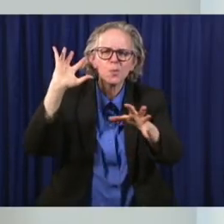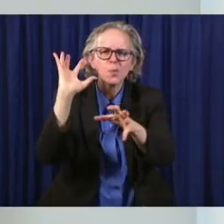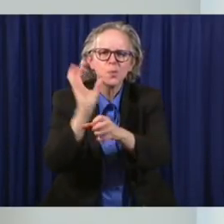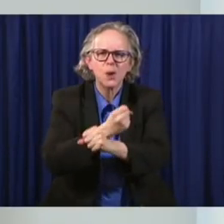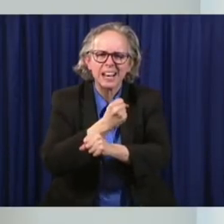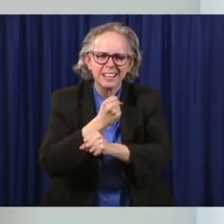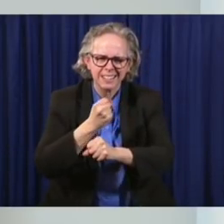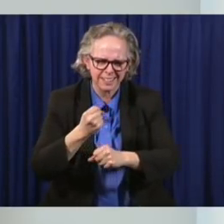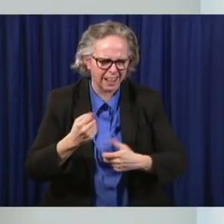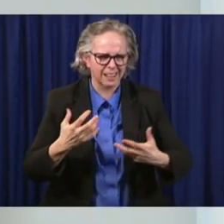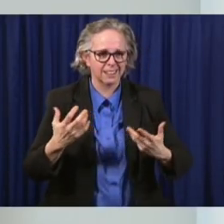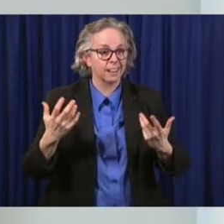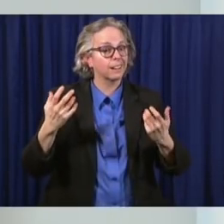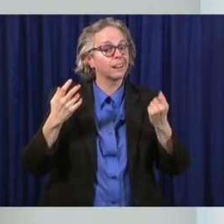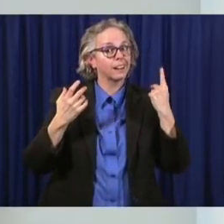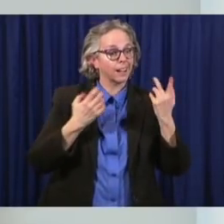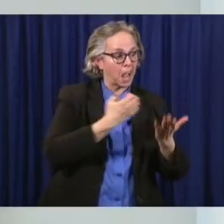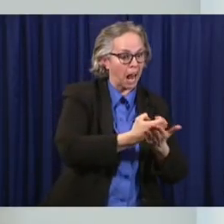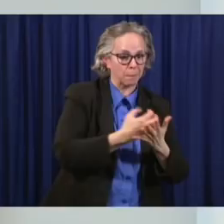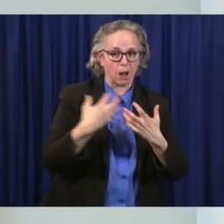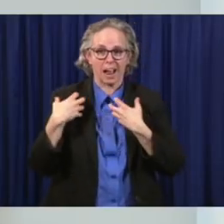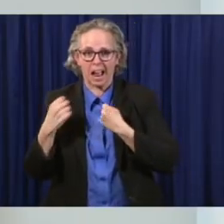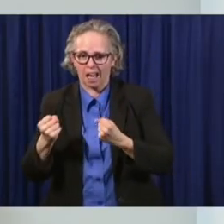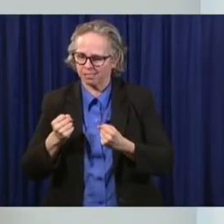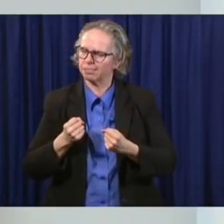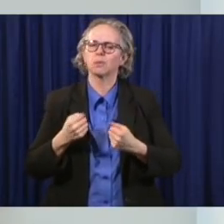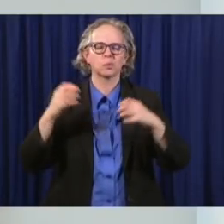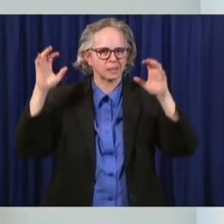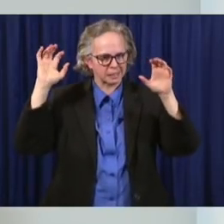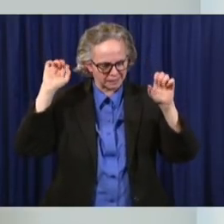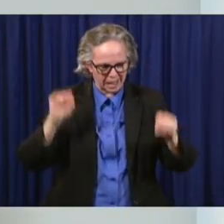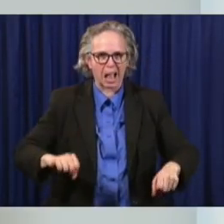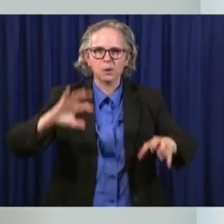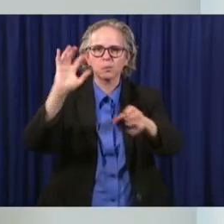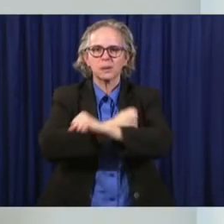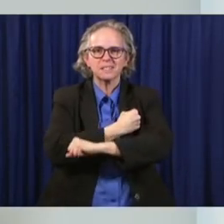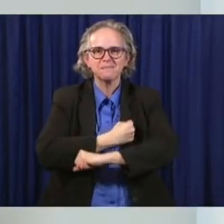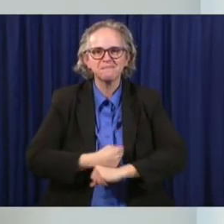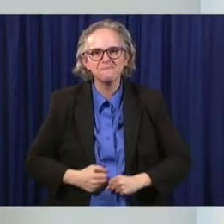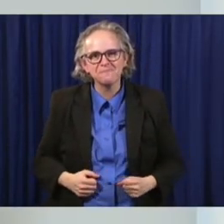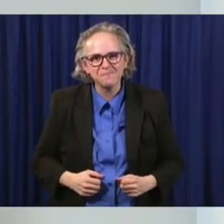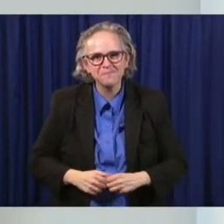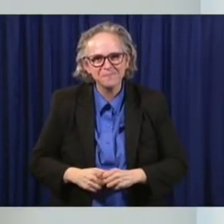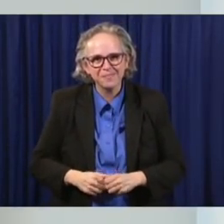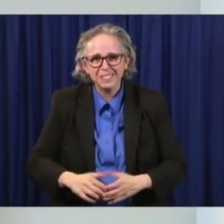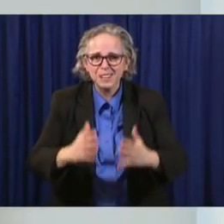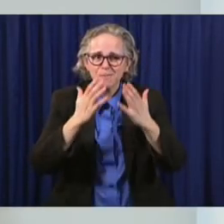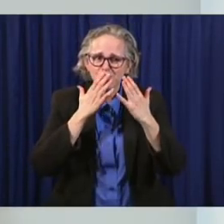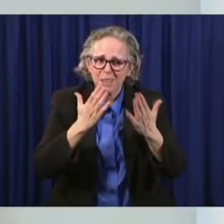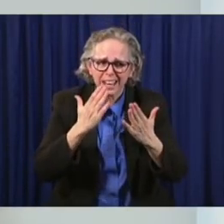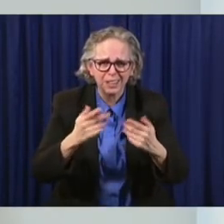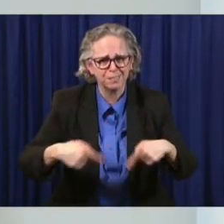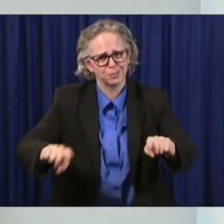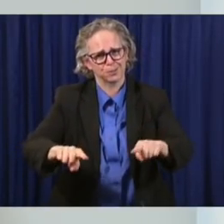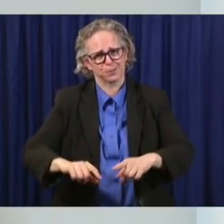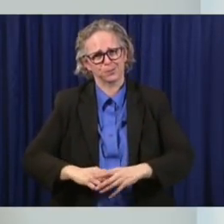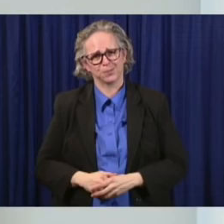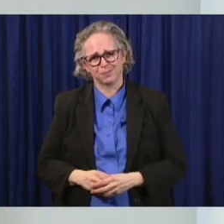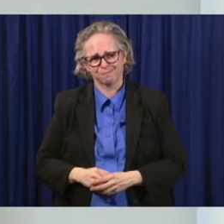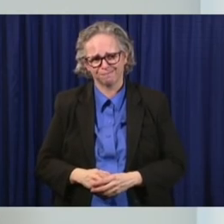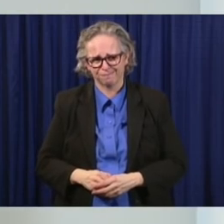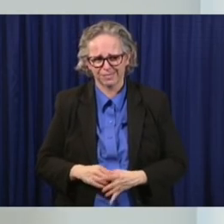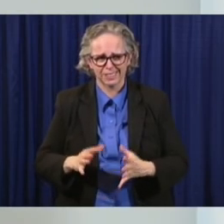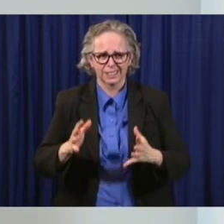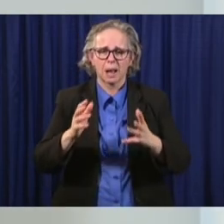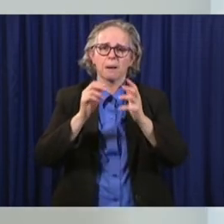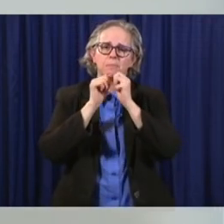the economic side of it. And I just thank all of you for what you're doing, and God bless us as we continue through